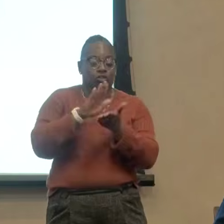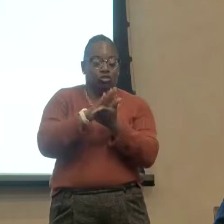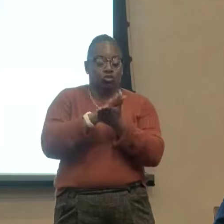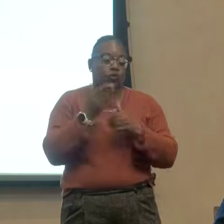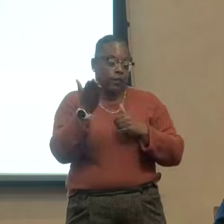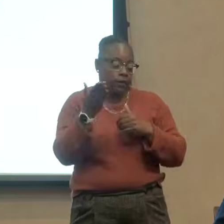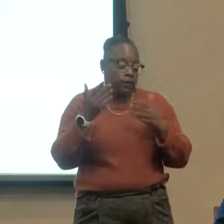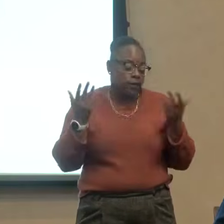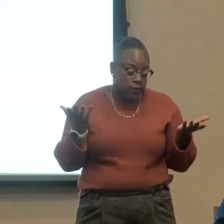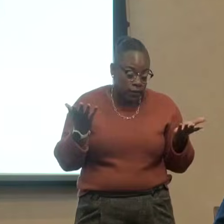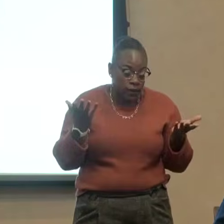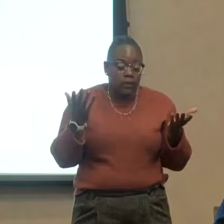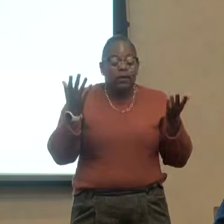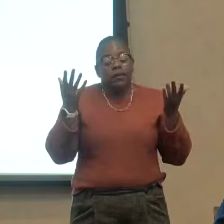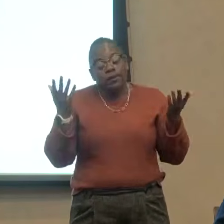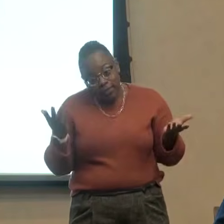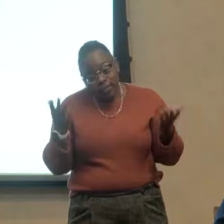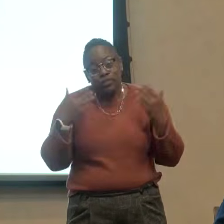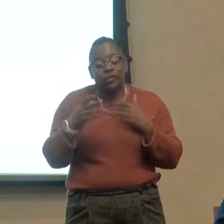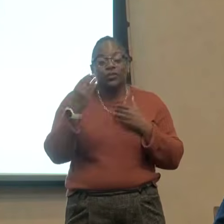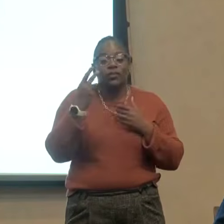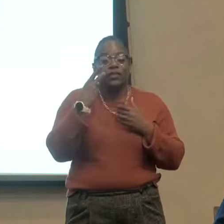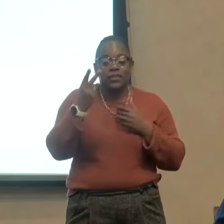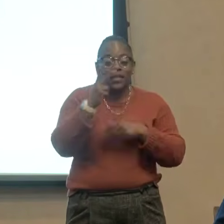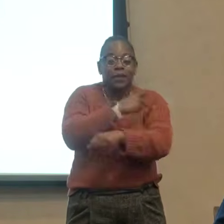So seeing out of patients virtually